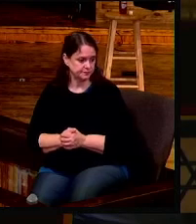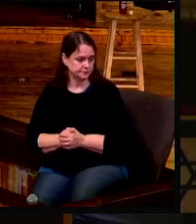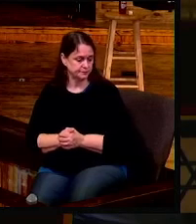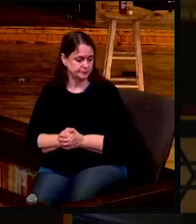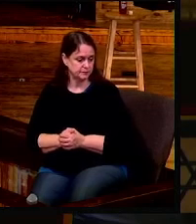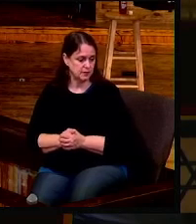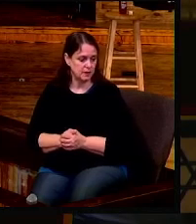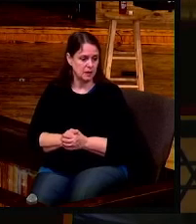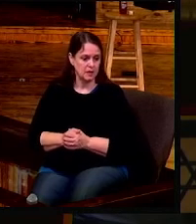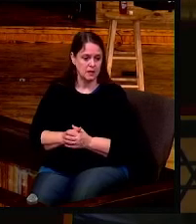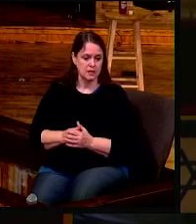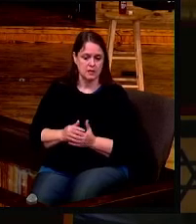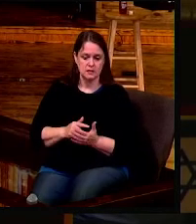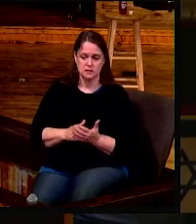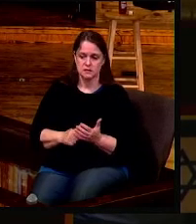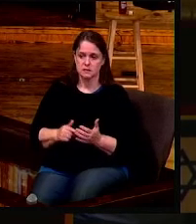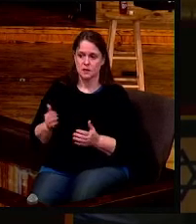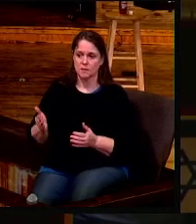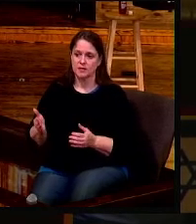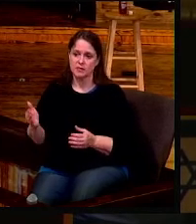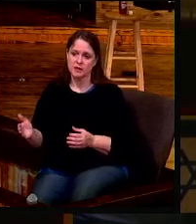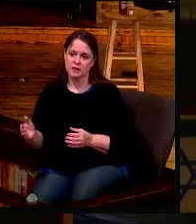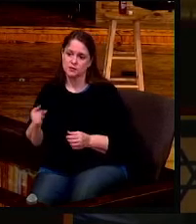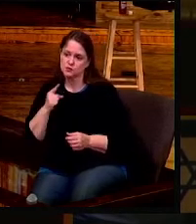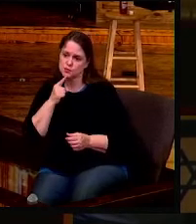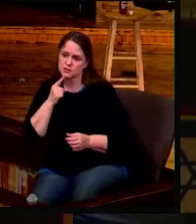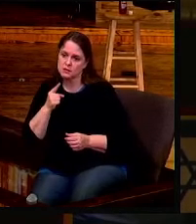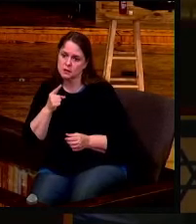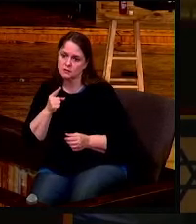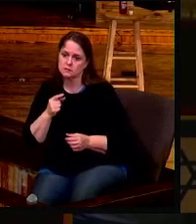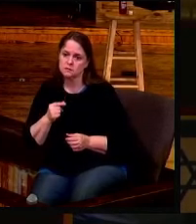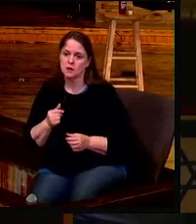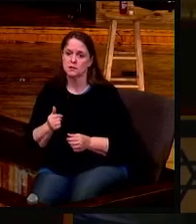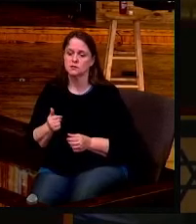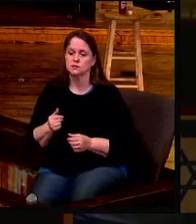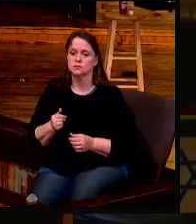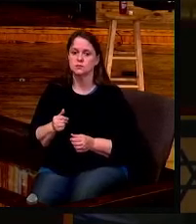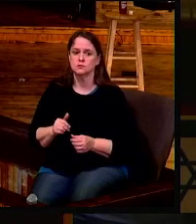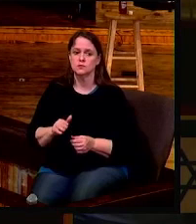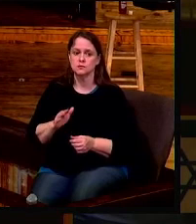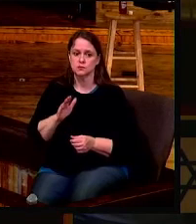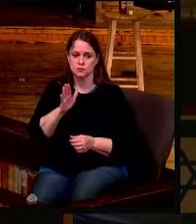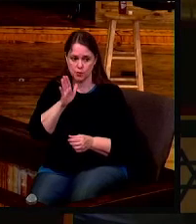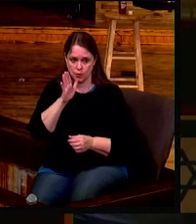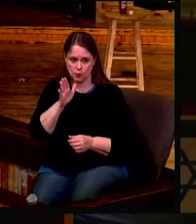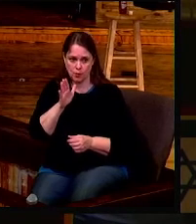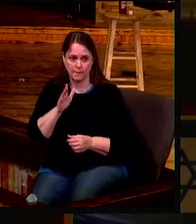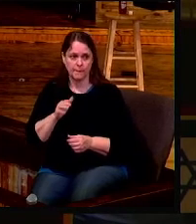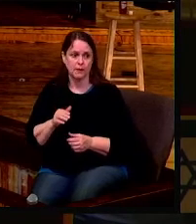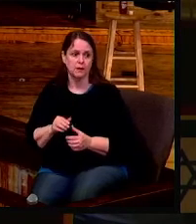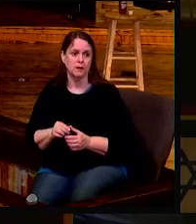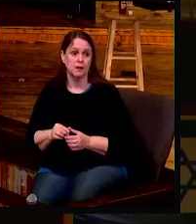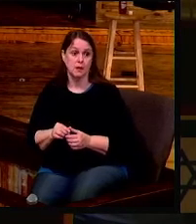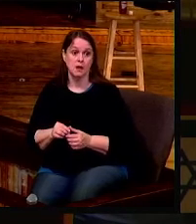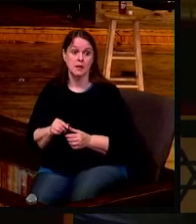But there's certain things a man can't talk to another woman about. If they're going to talk about those type of things, it better be with their wife.